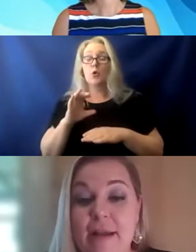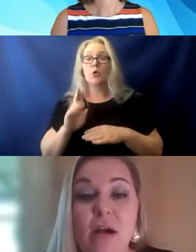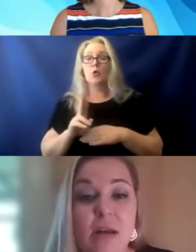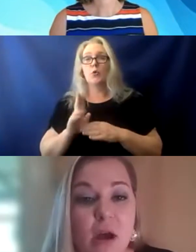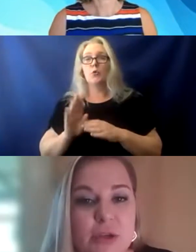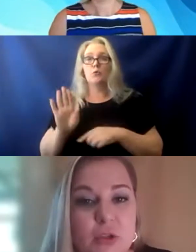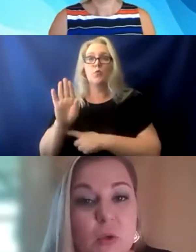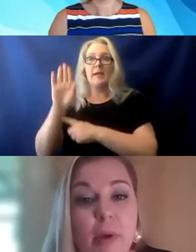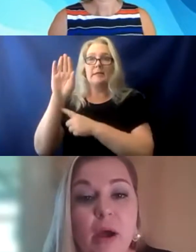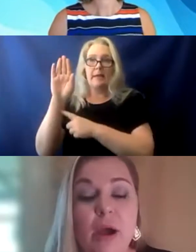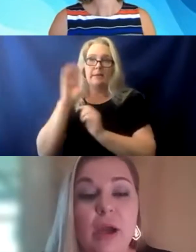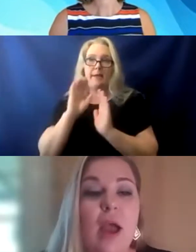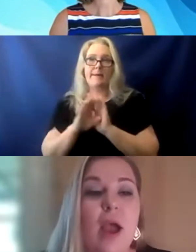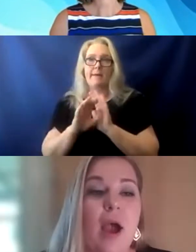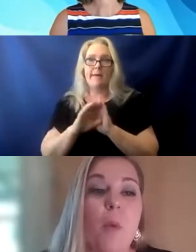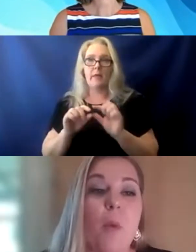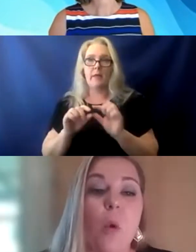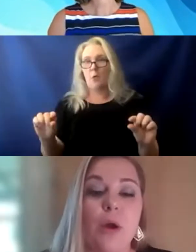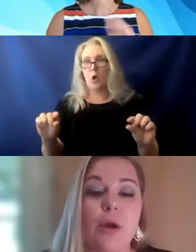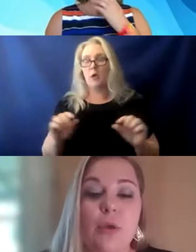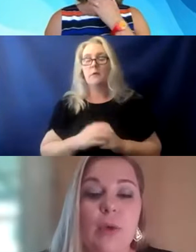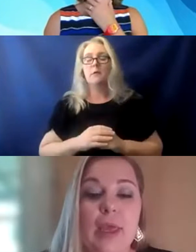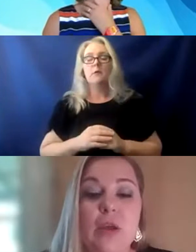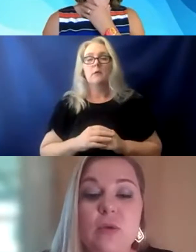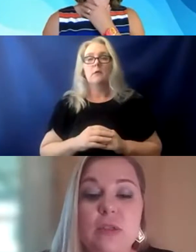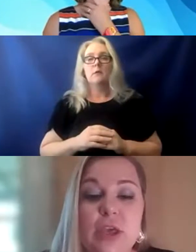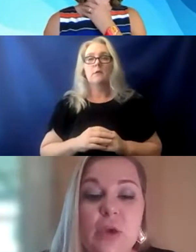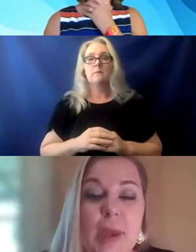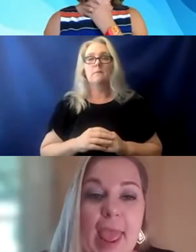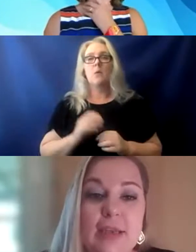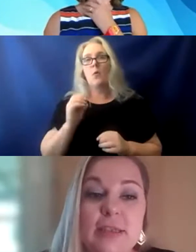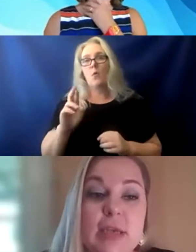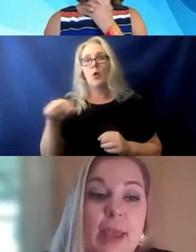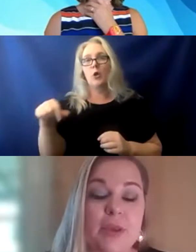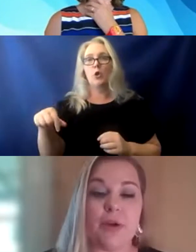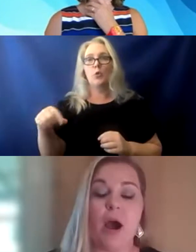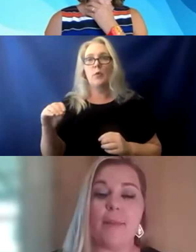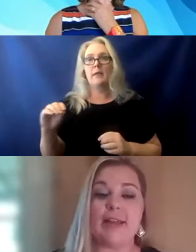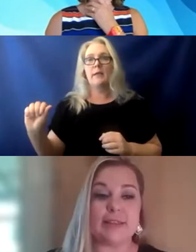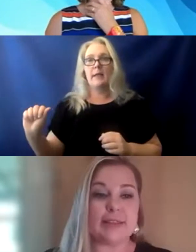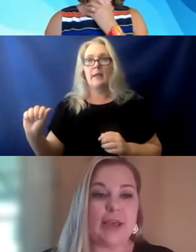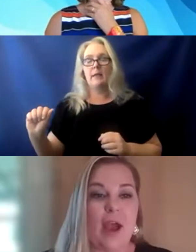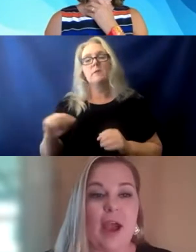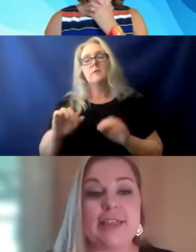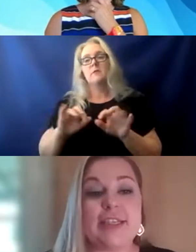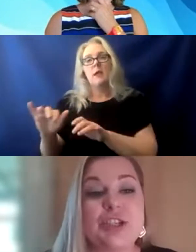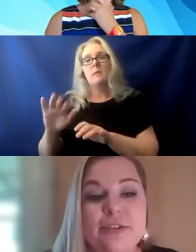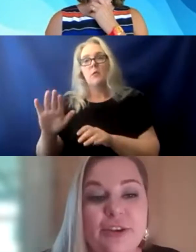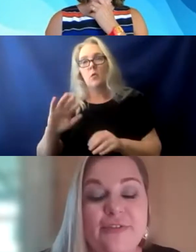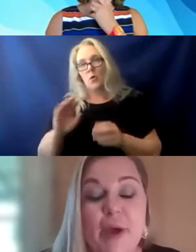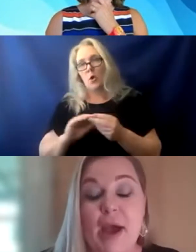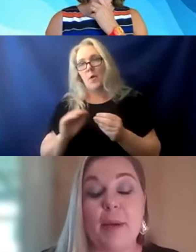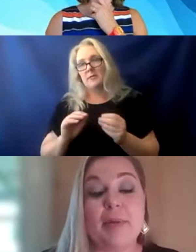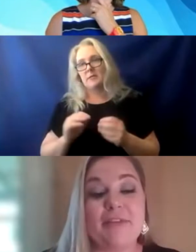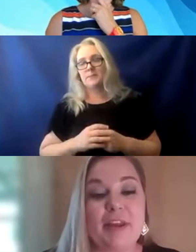hand icon on your toolbar, or you can use the Q&A to type in your comments.